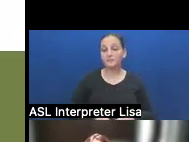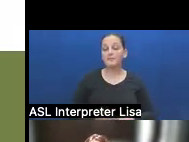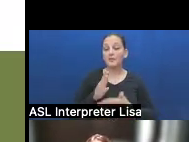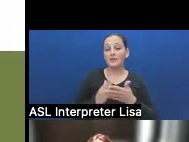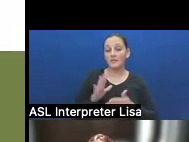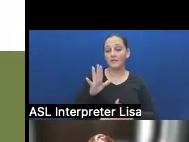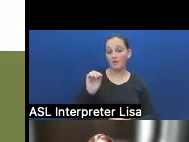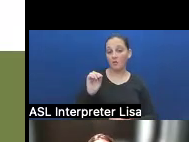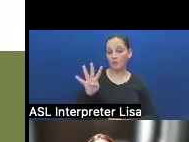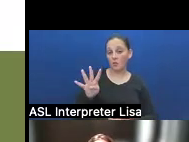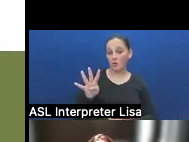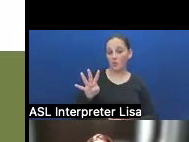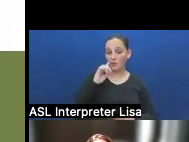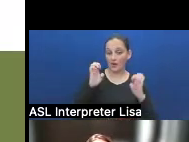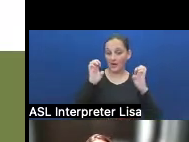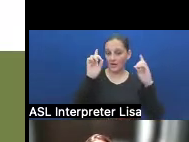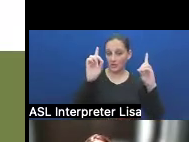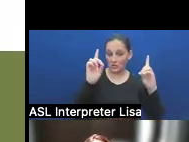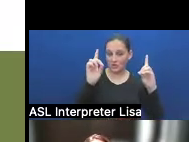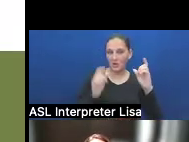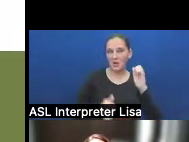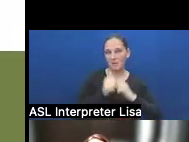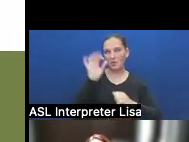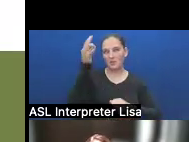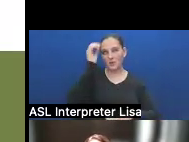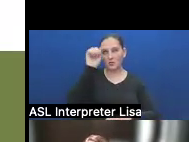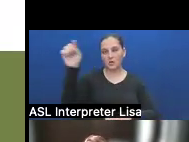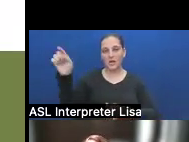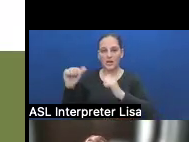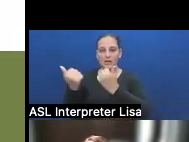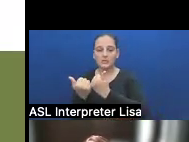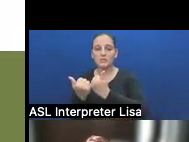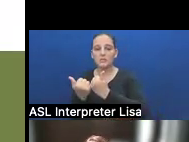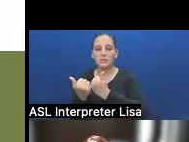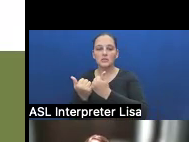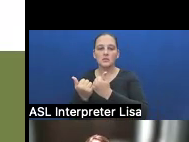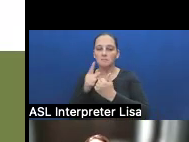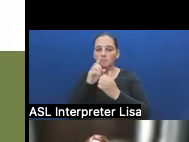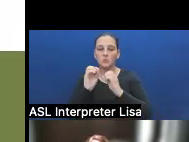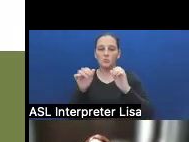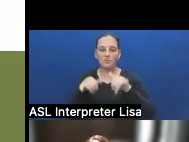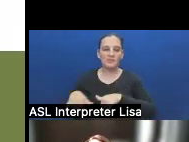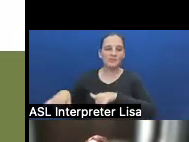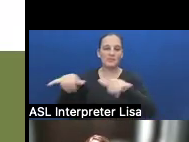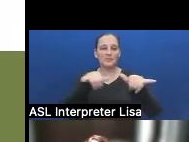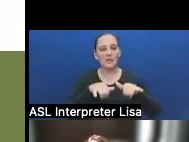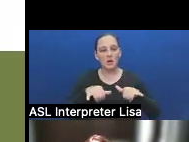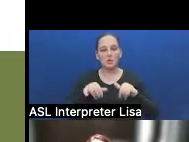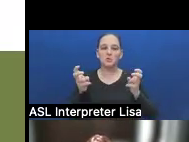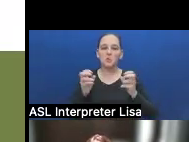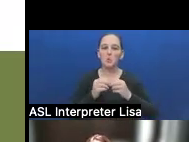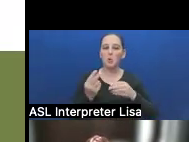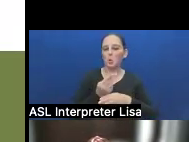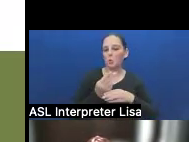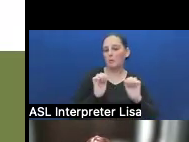for education purposes and most federal agencies doesn't have a standard adopted. It's just kind of a usability standard we've